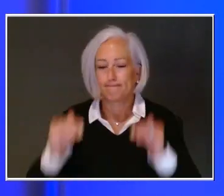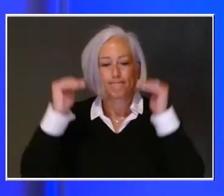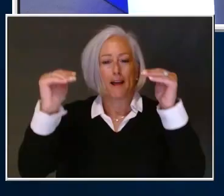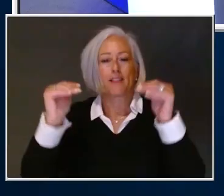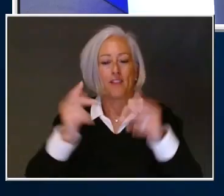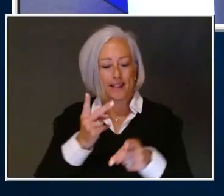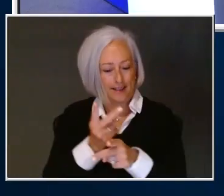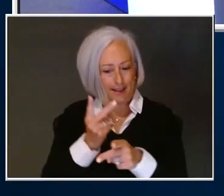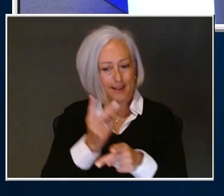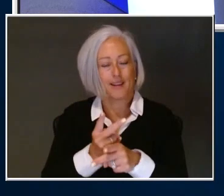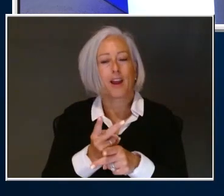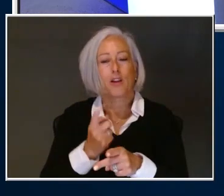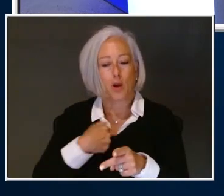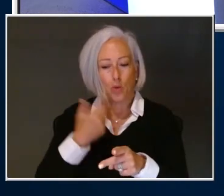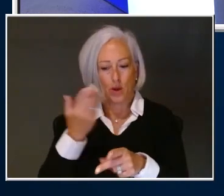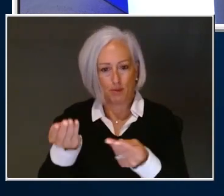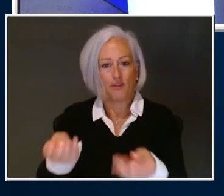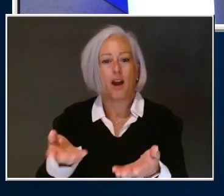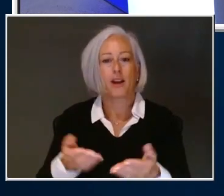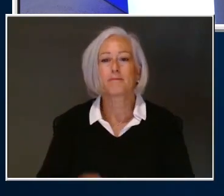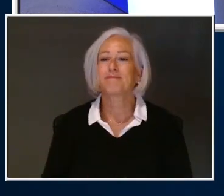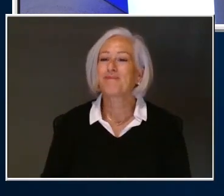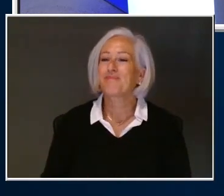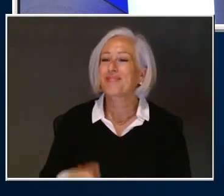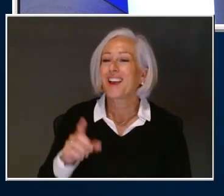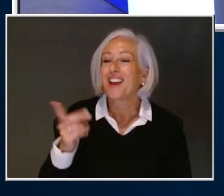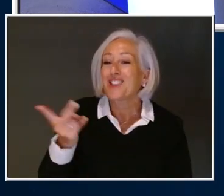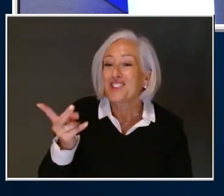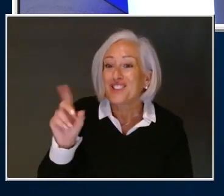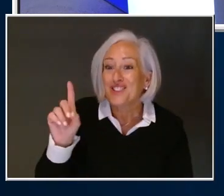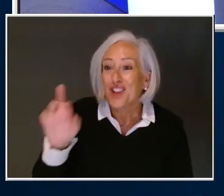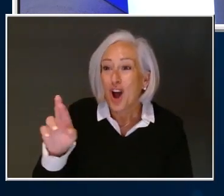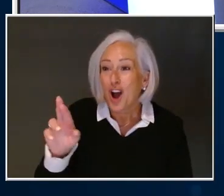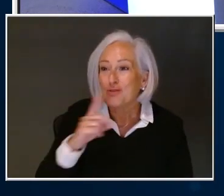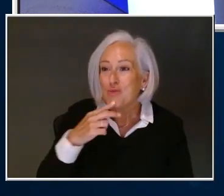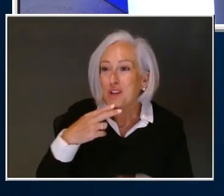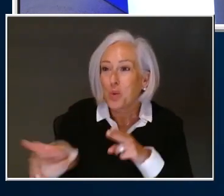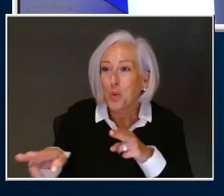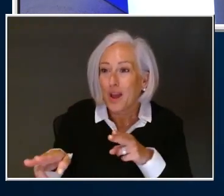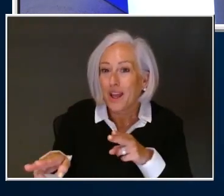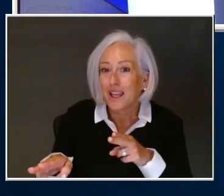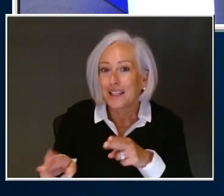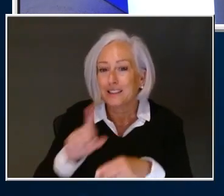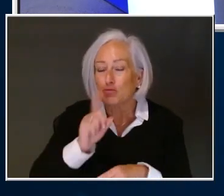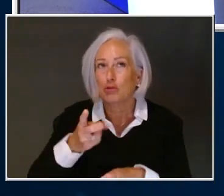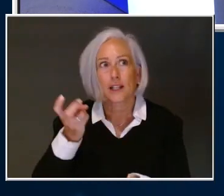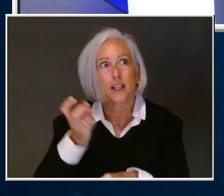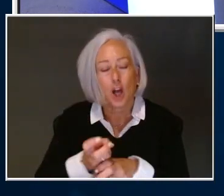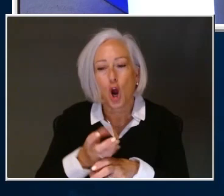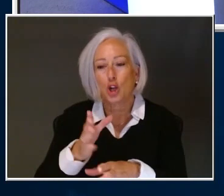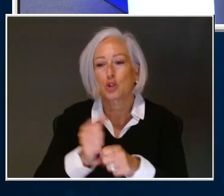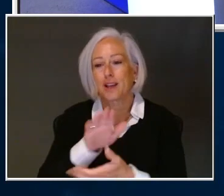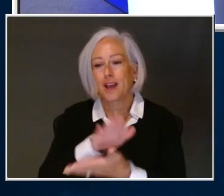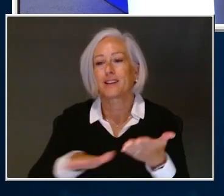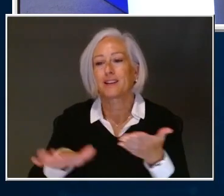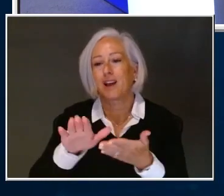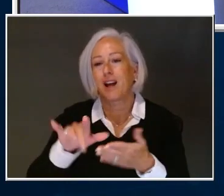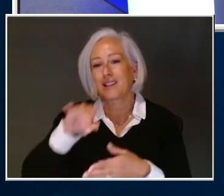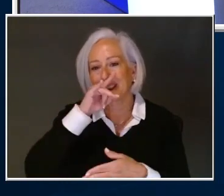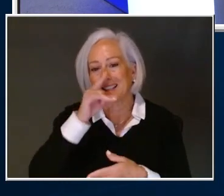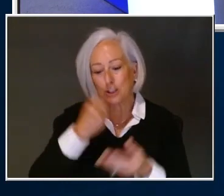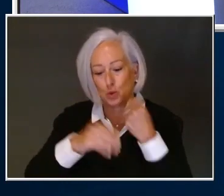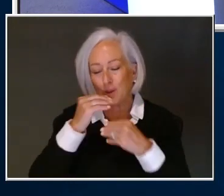receive. Absolutely. Hey, docs, real quick, it's really tough to get young kids, college kids to eat right. What are